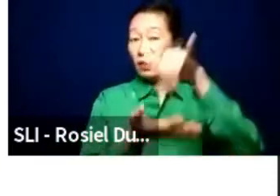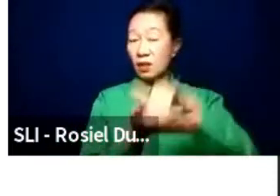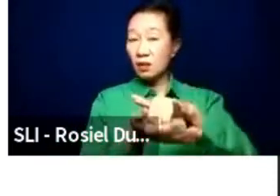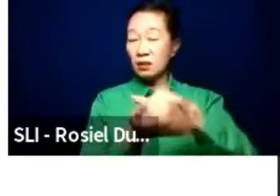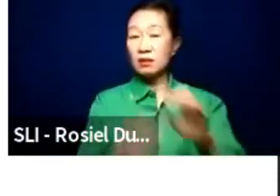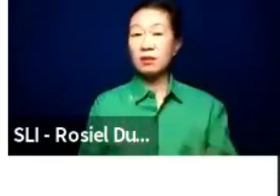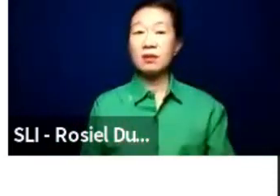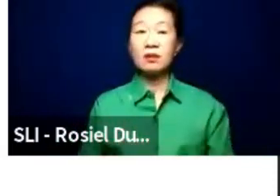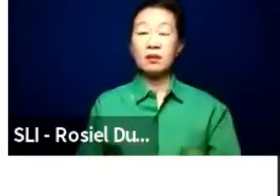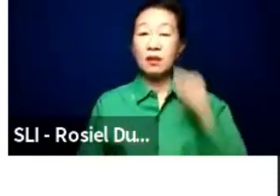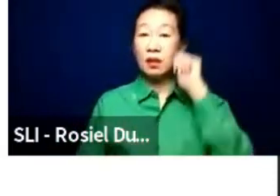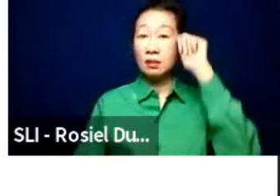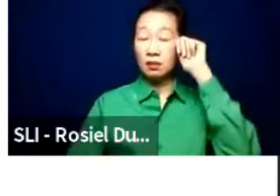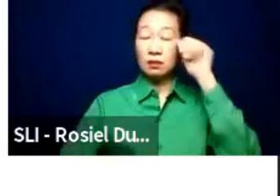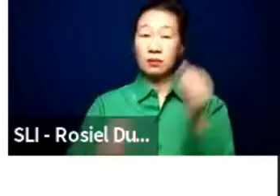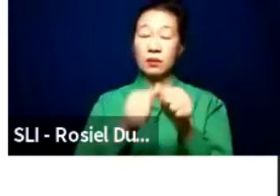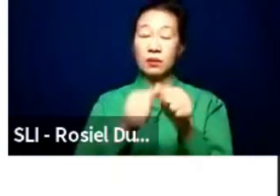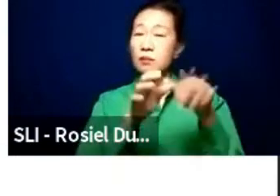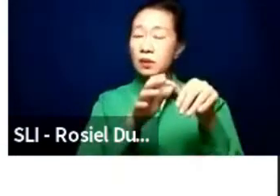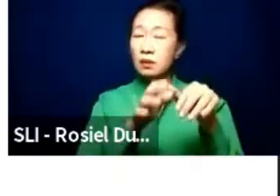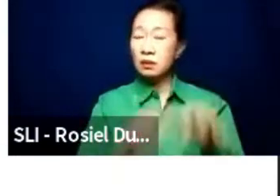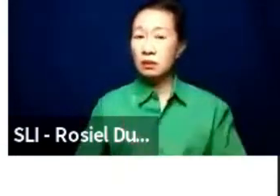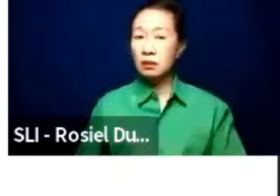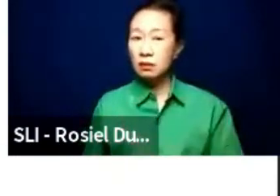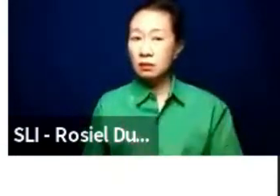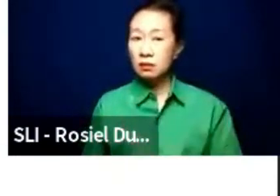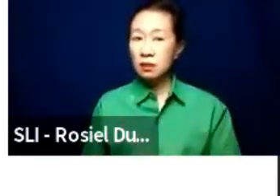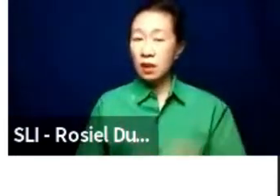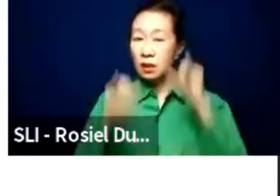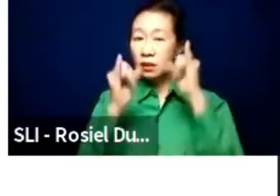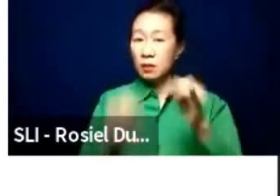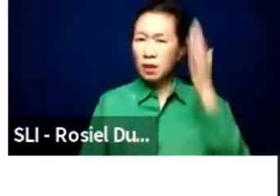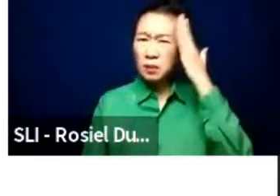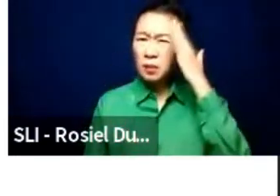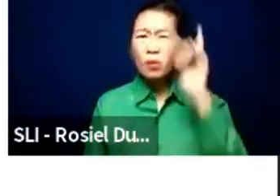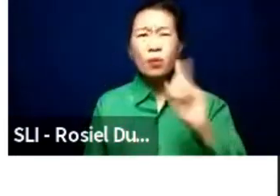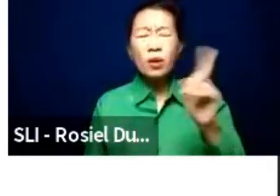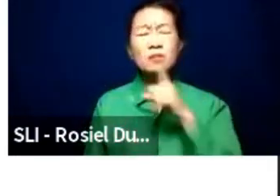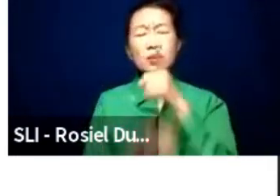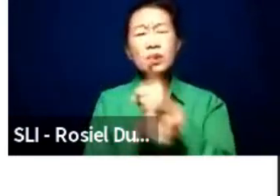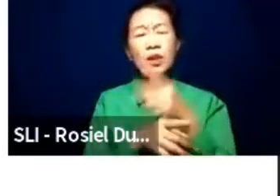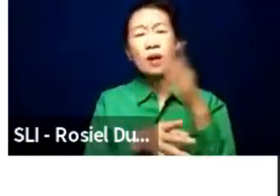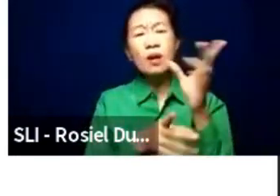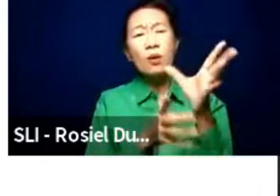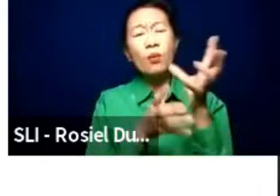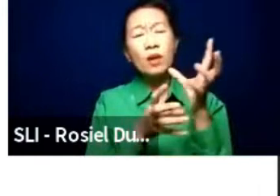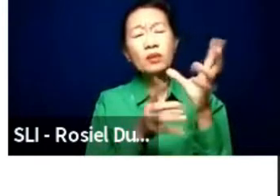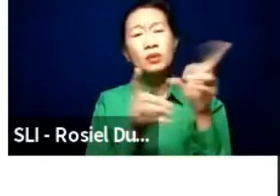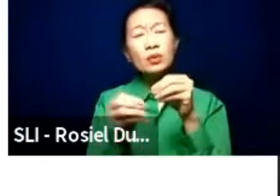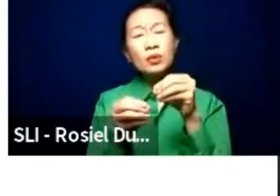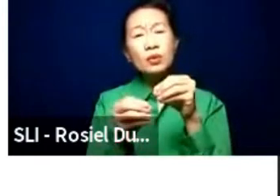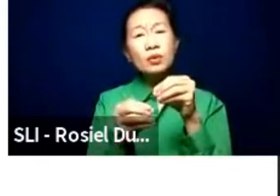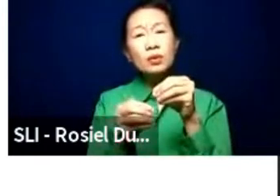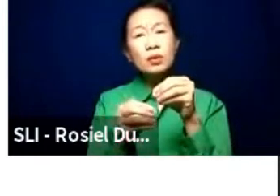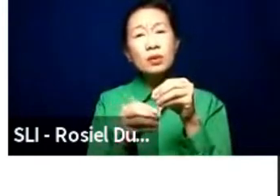particular adult with disability, no? So you ina-identify mo ano ba talaga yung gustong gawin nito, then maybe we can put